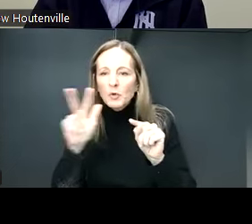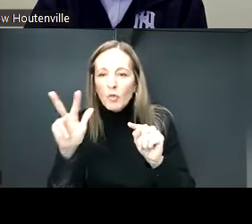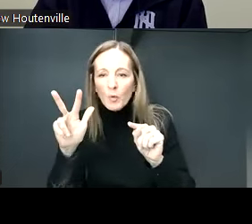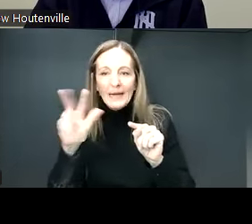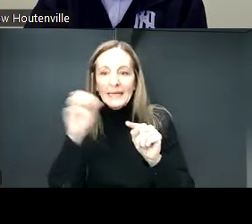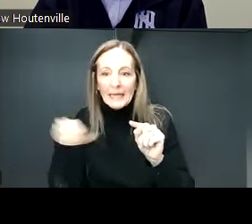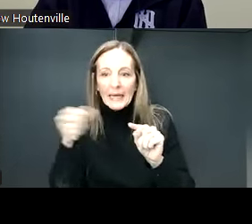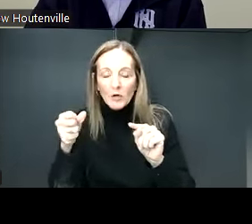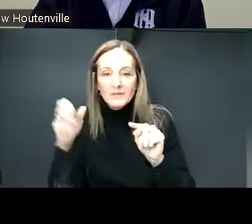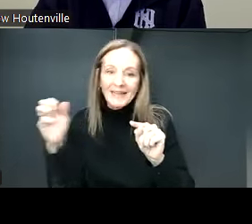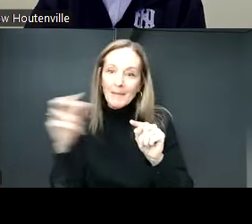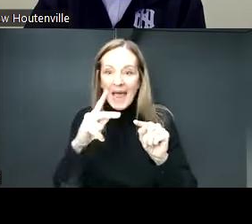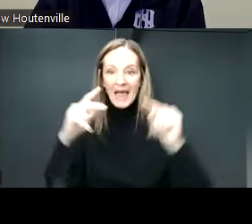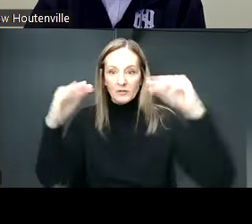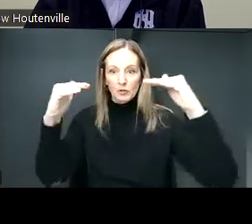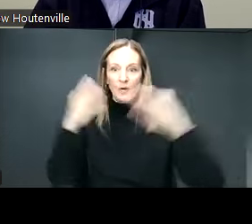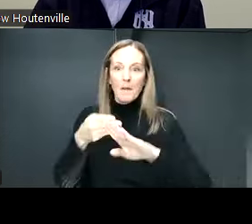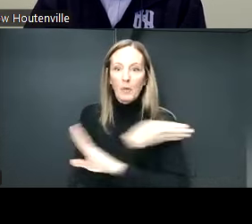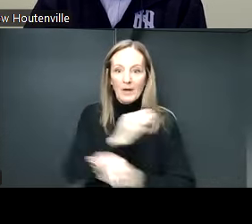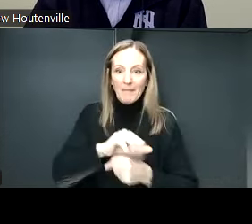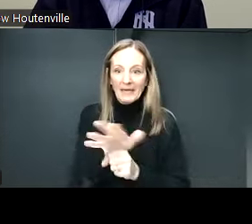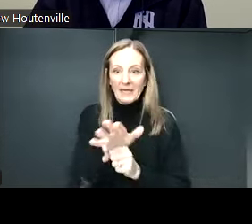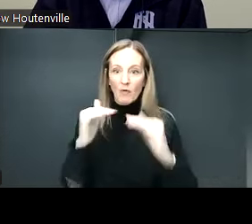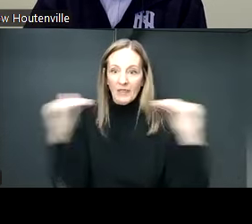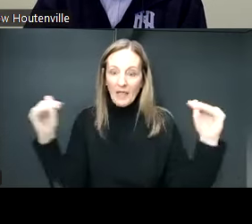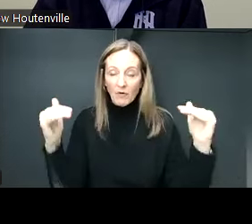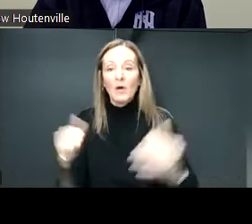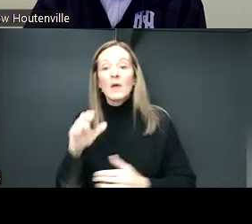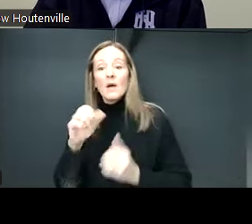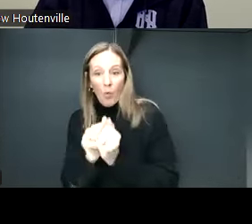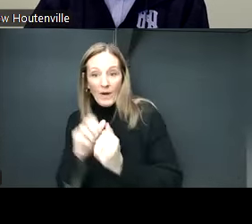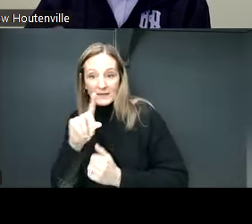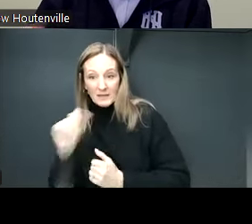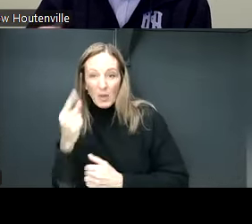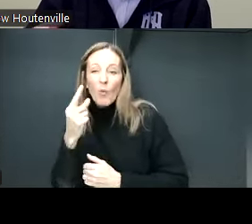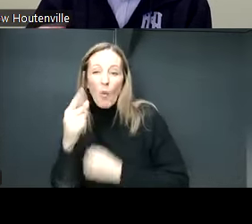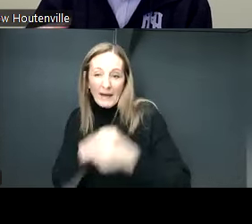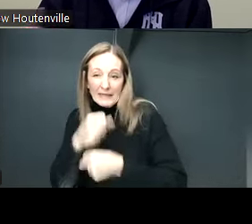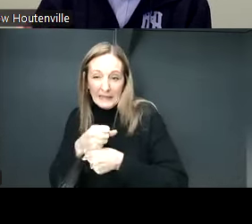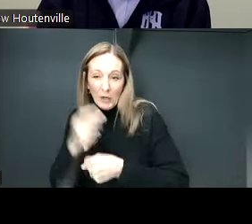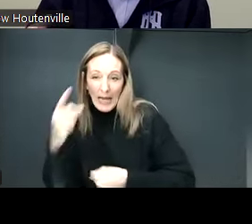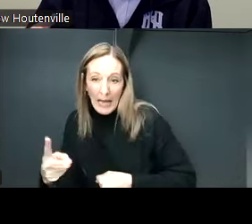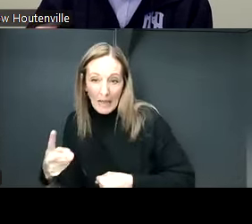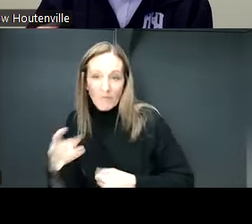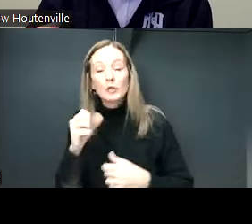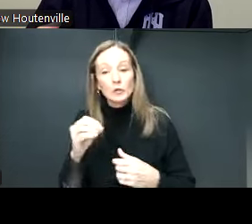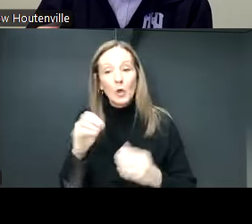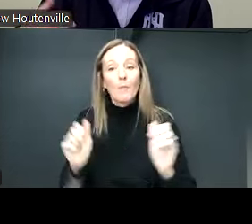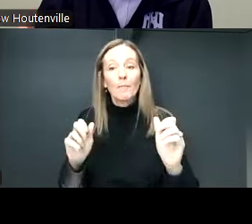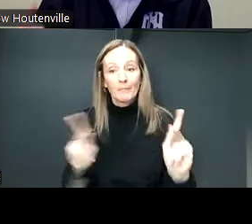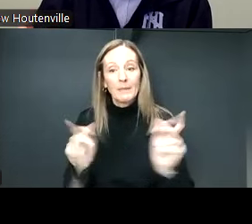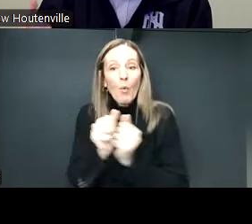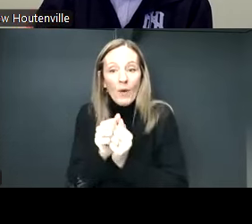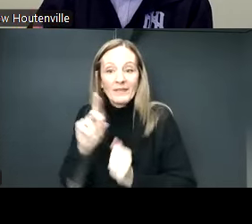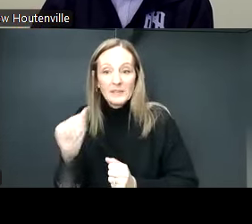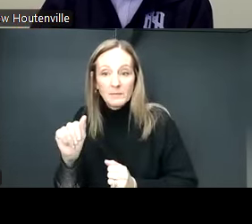whereas people with disabilities reached it in about 1.5 years. So people with disabilities outpaced, were